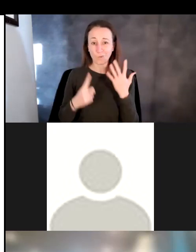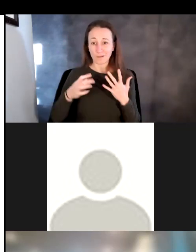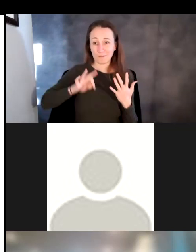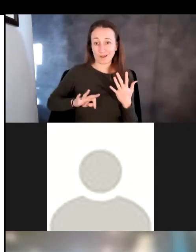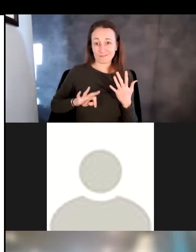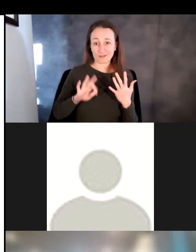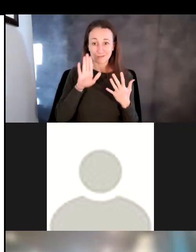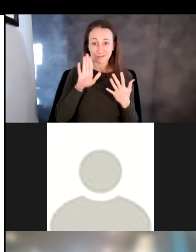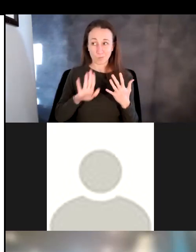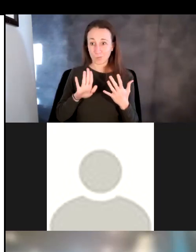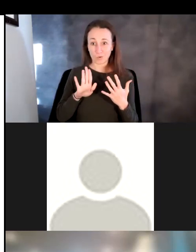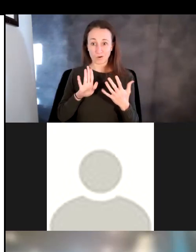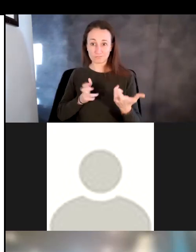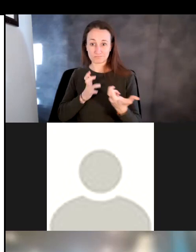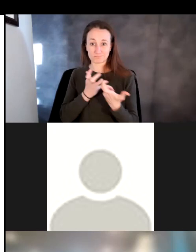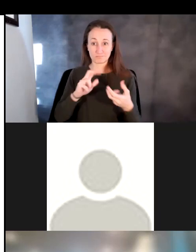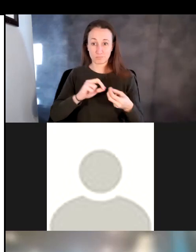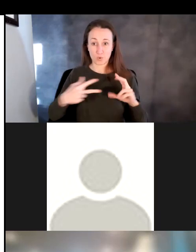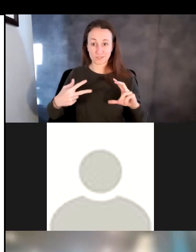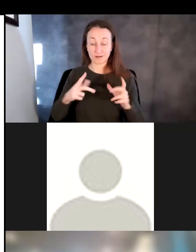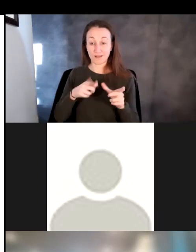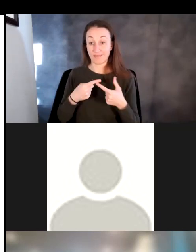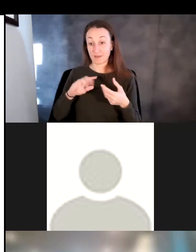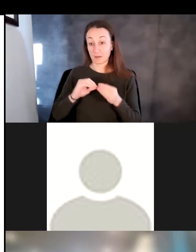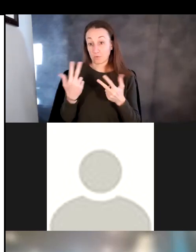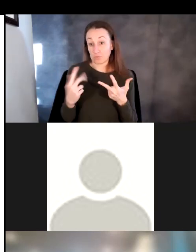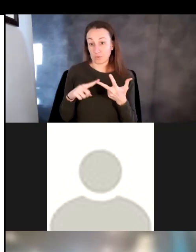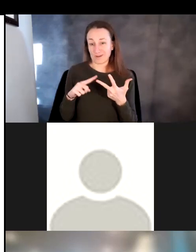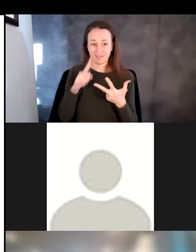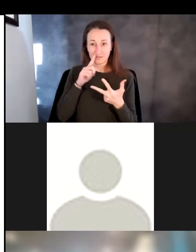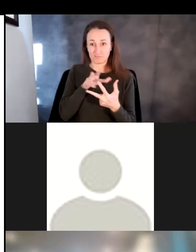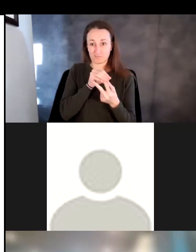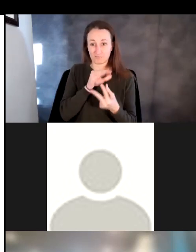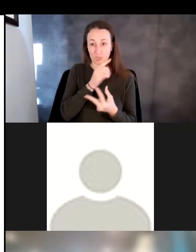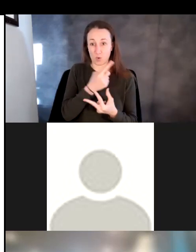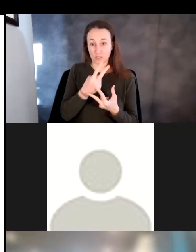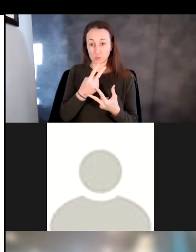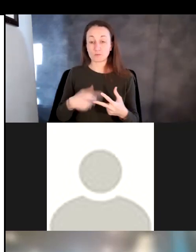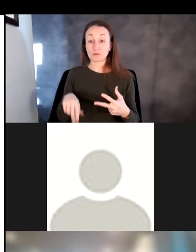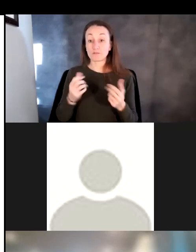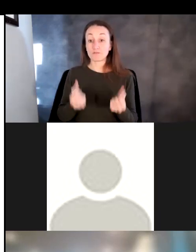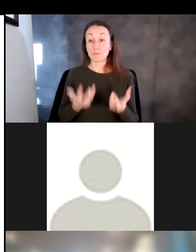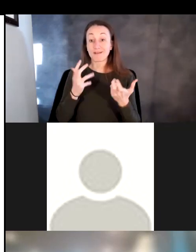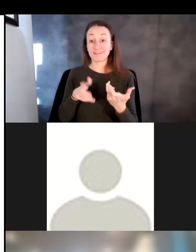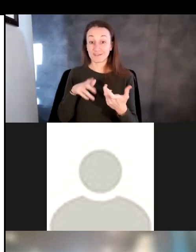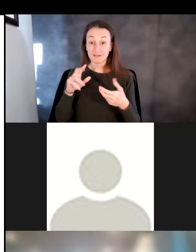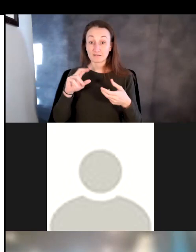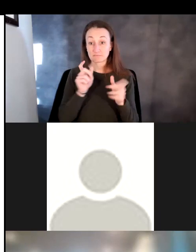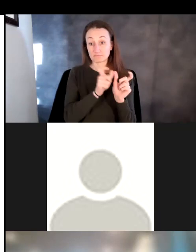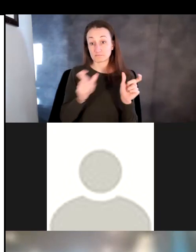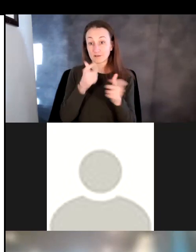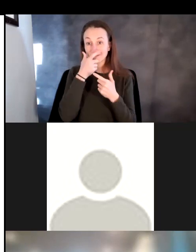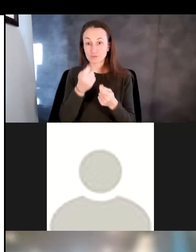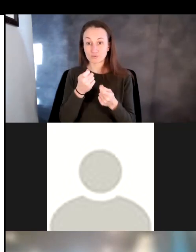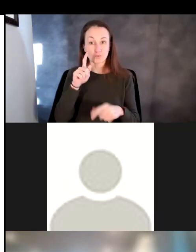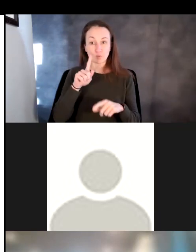it. And problem three, and this just kind of compounds problems one and two, for many fitnesses of interest, we can't screen more than a few hundred or